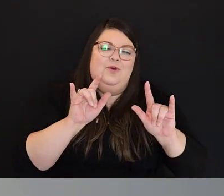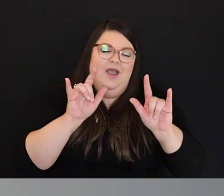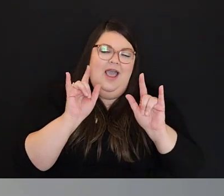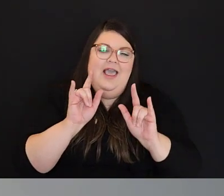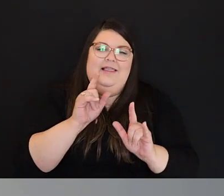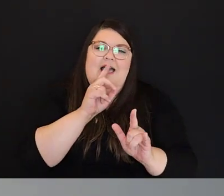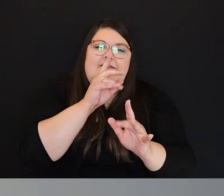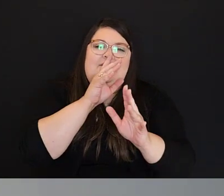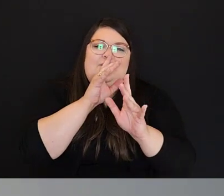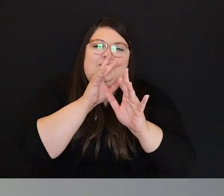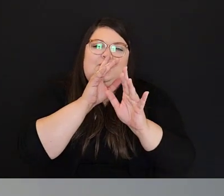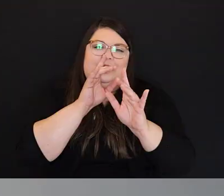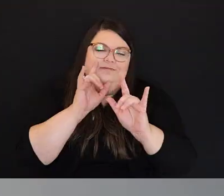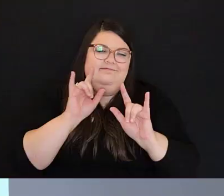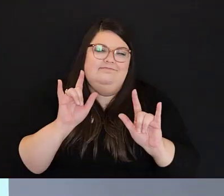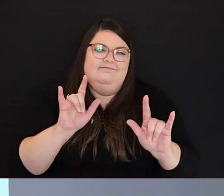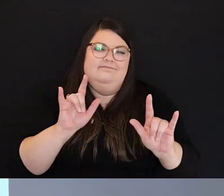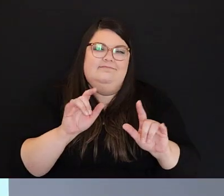love you.